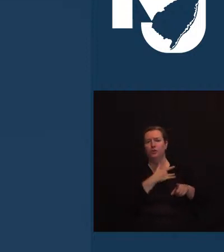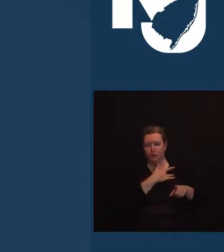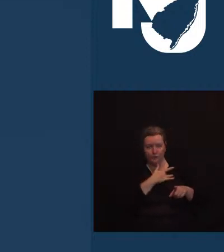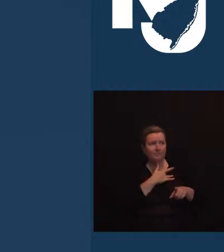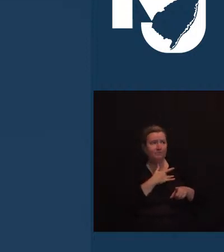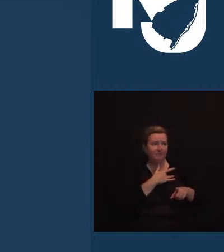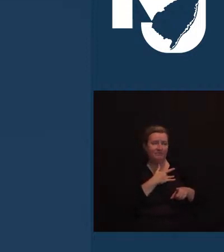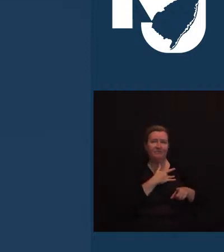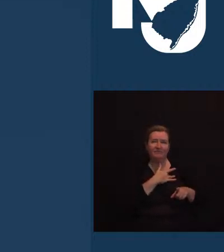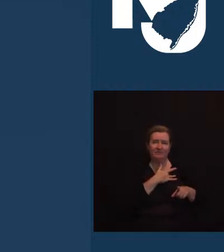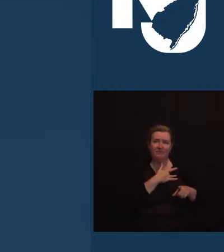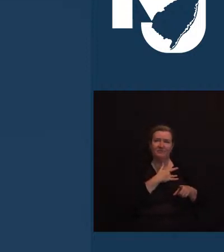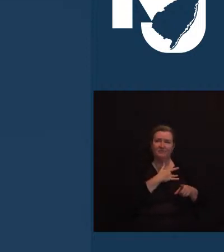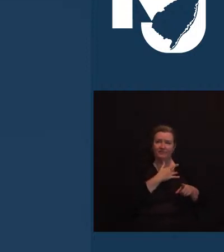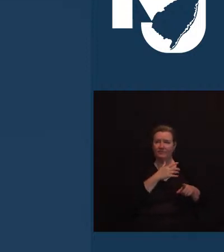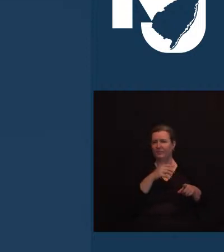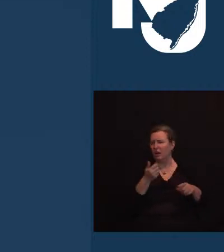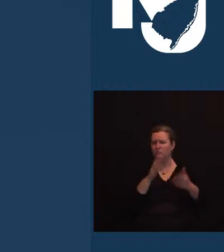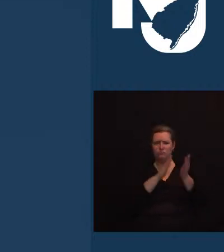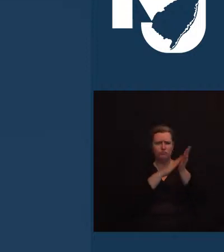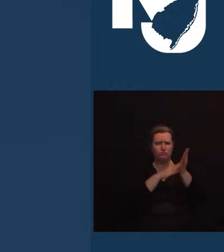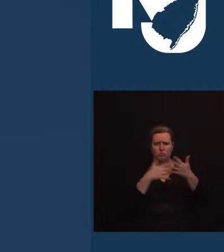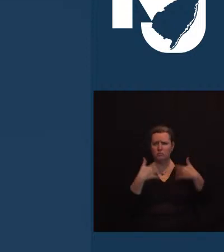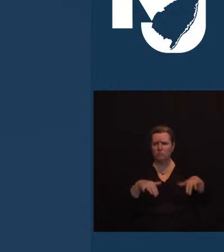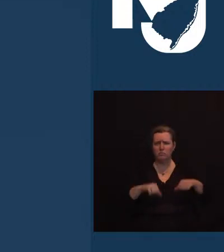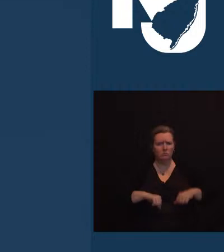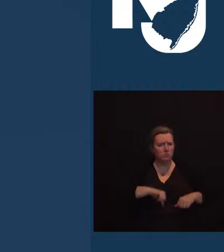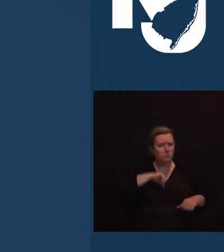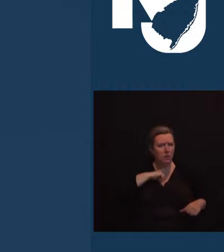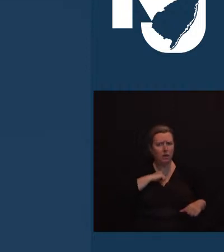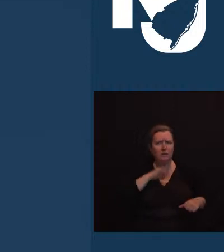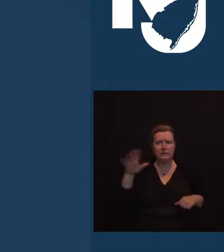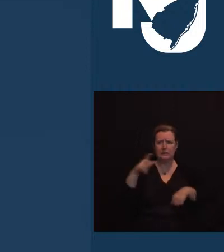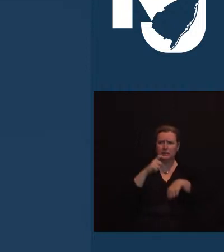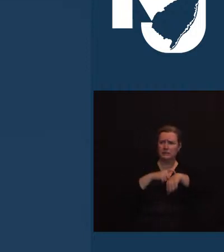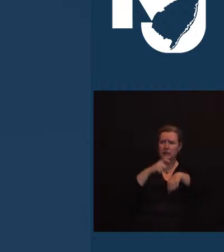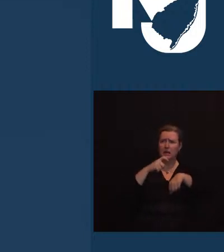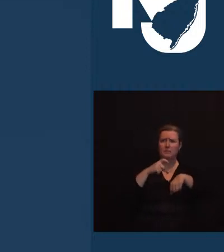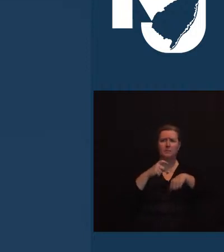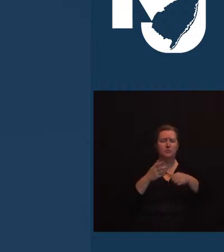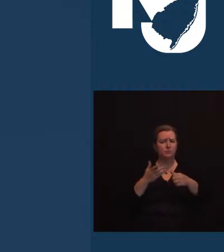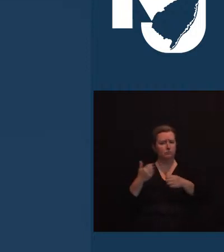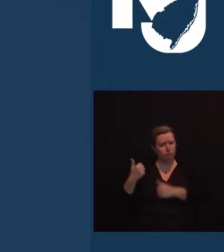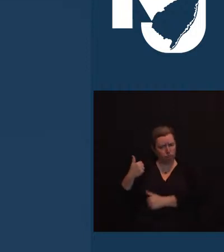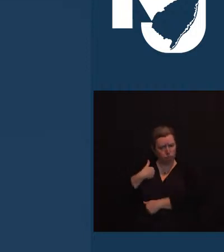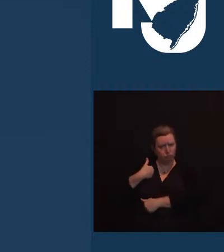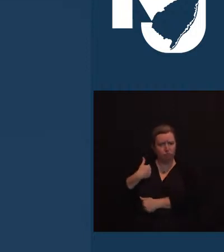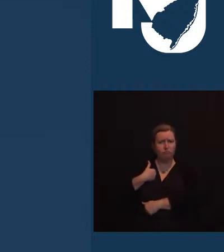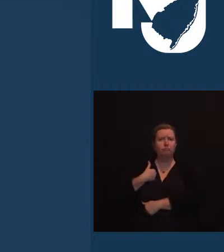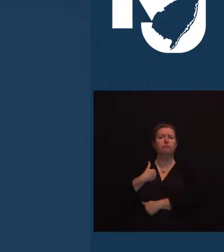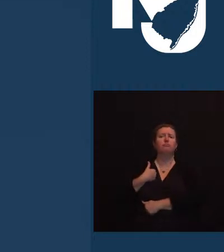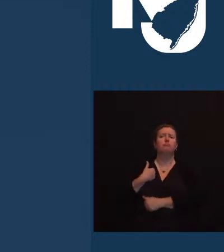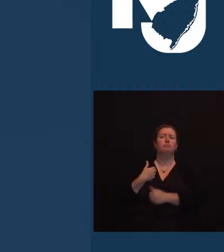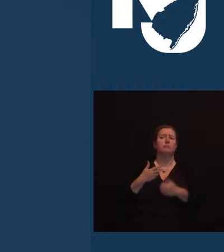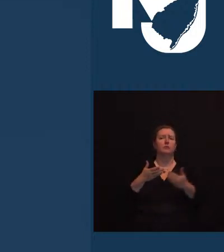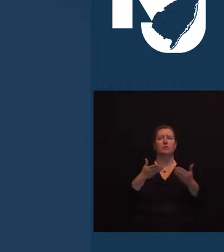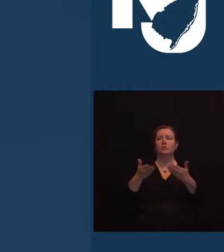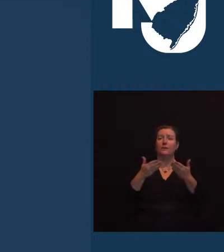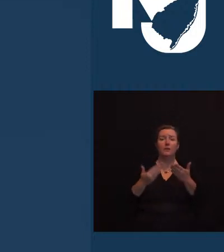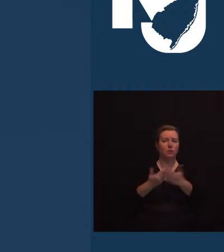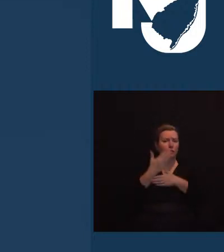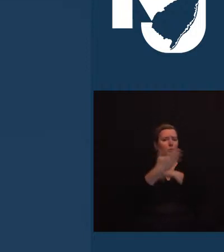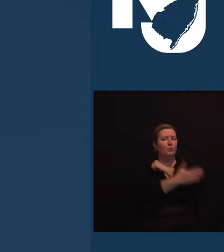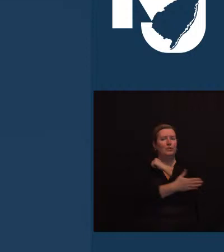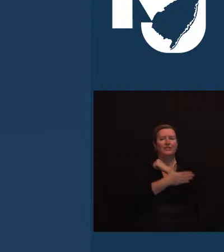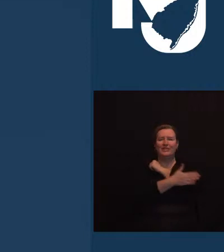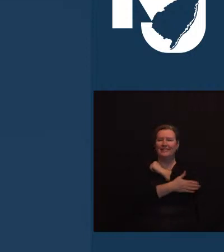commendations. He was always proud of his service to our nation and to his nation, his new nation, and he was a longtime member of the American Legion